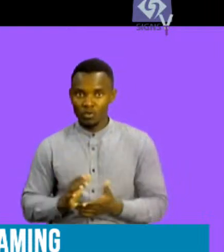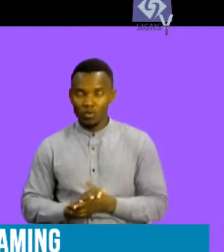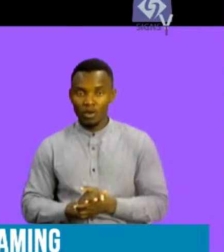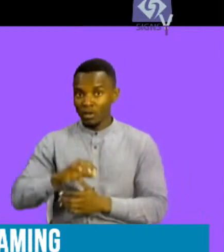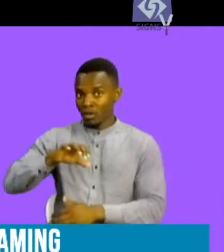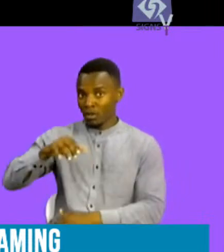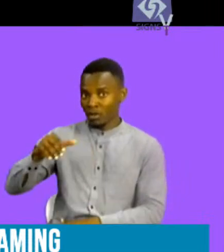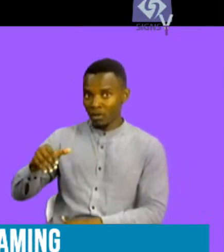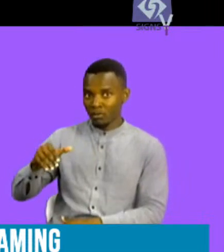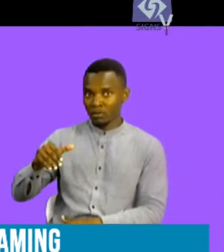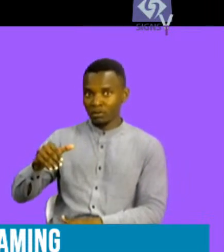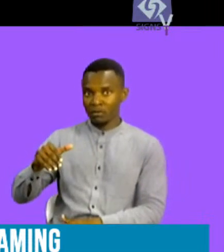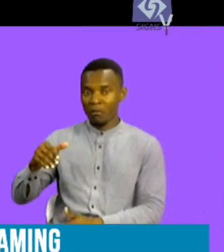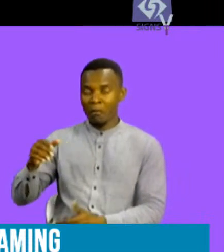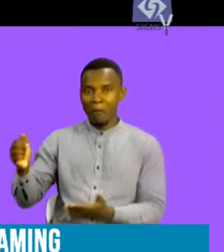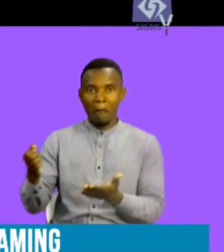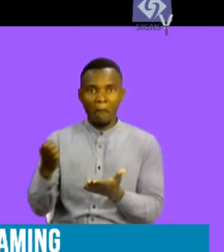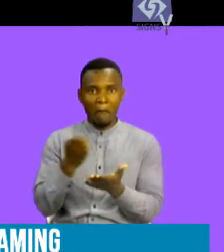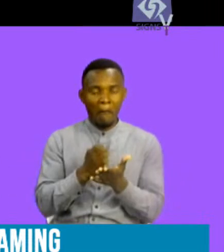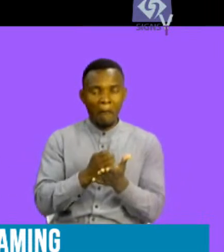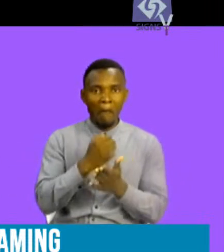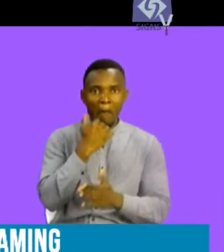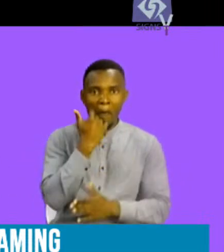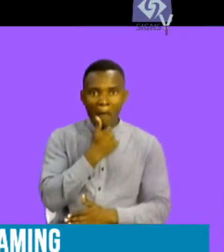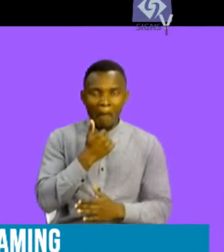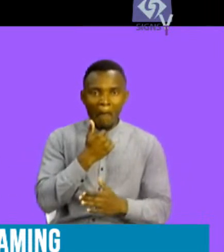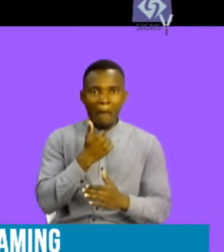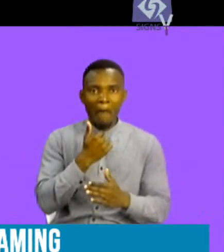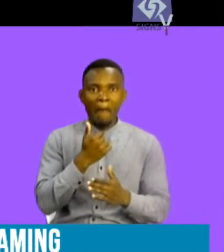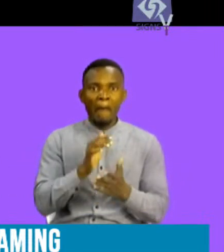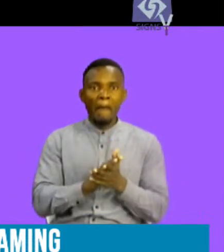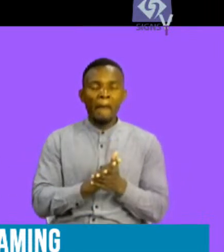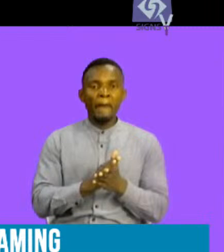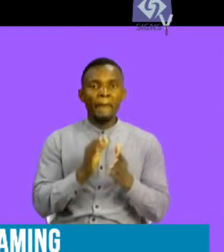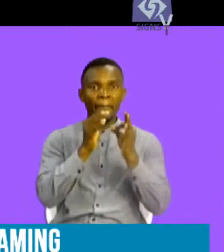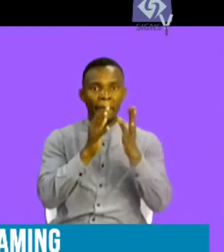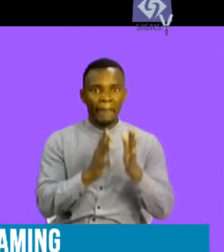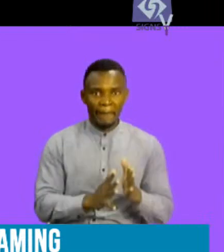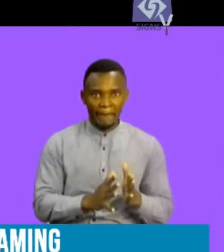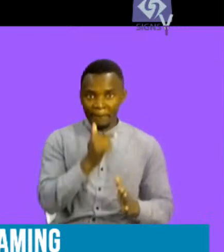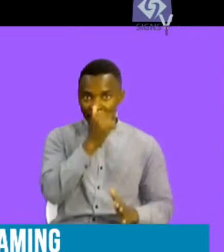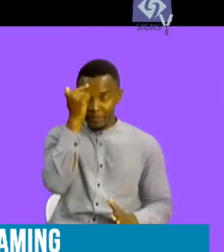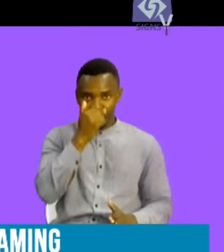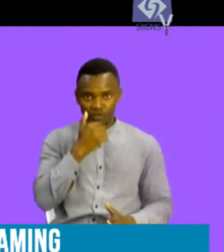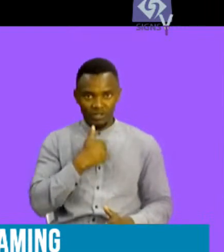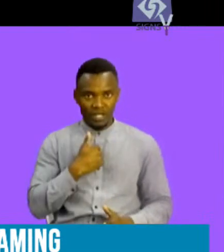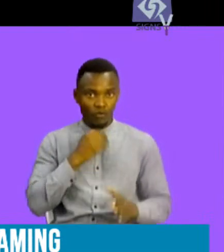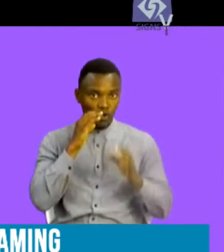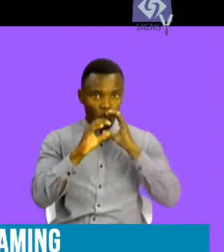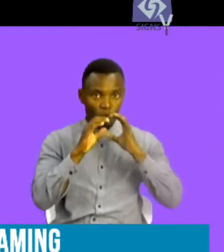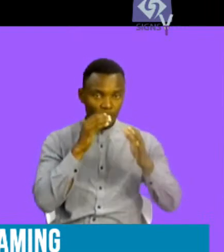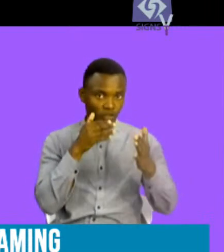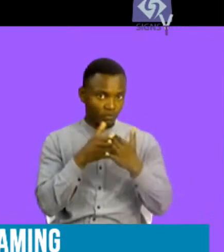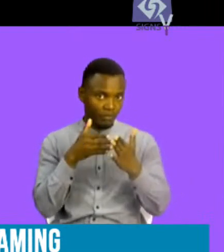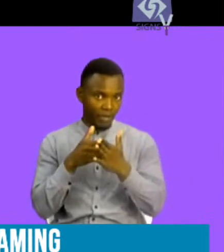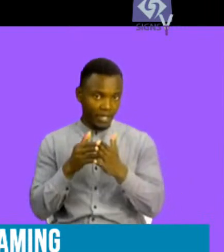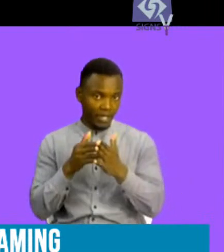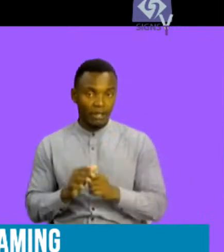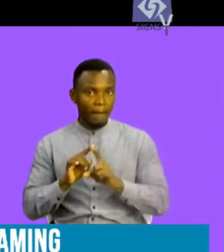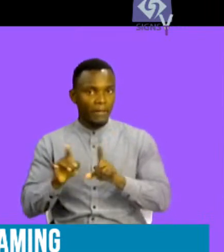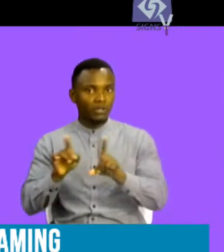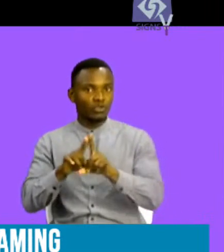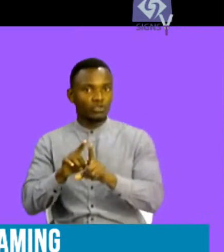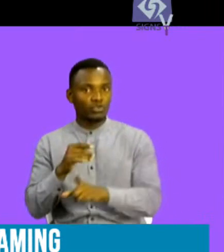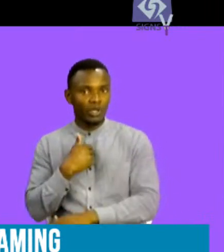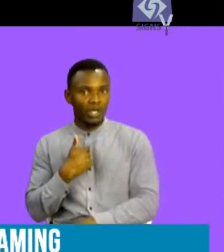the interpreters, because at times there are some language barriers. Yes. But still, on the same, we have students who